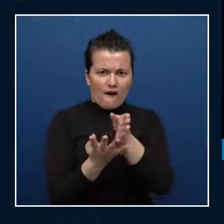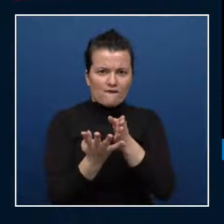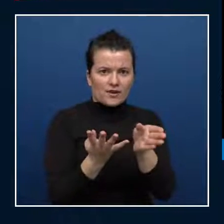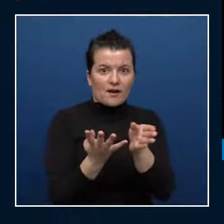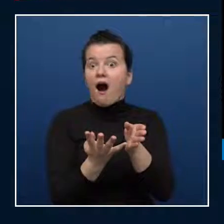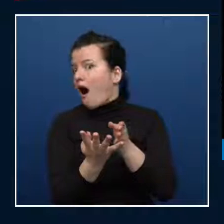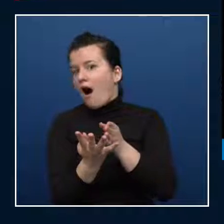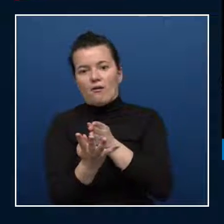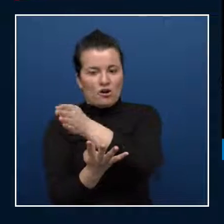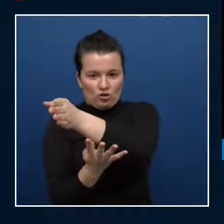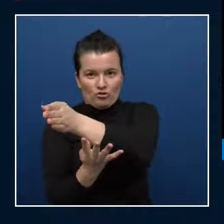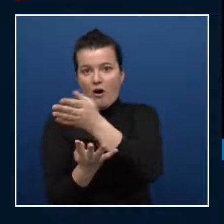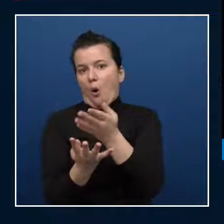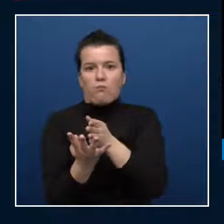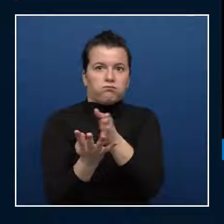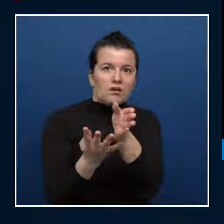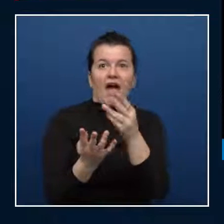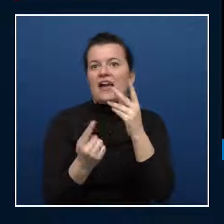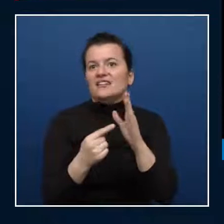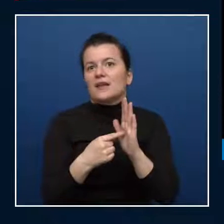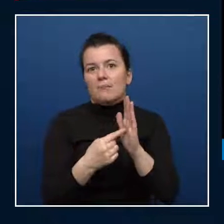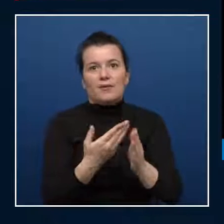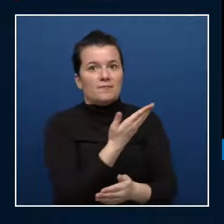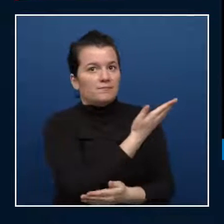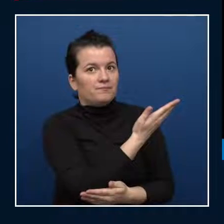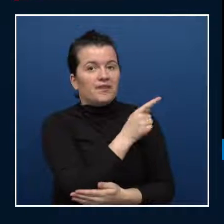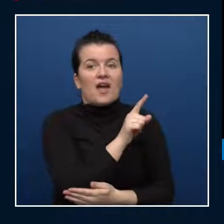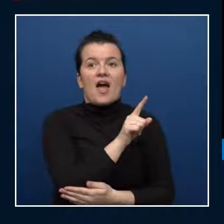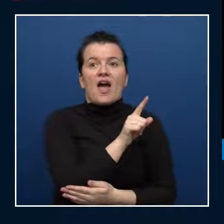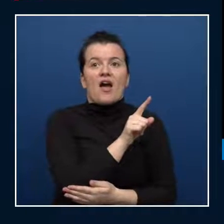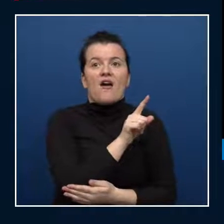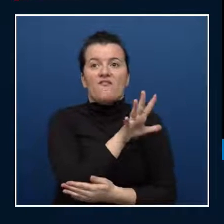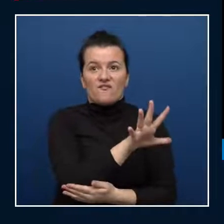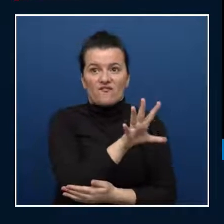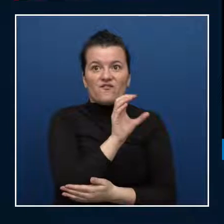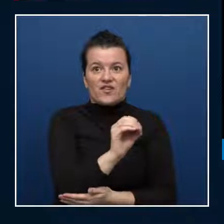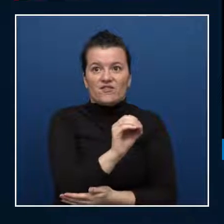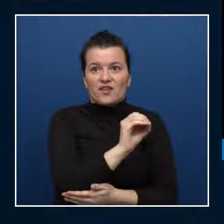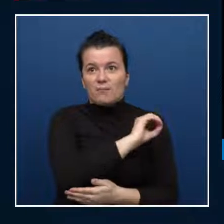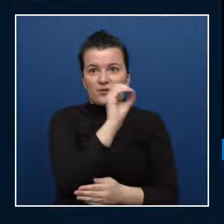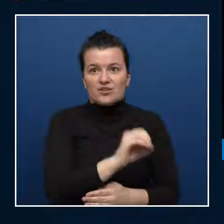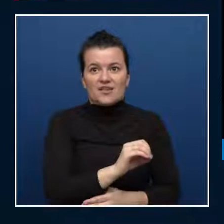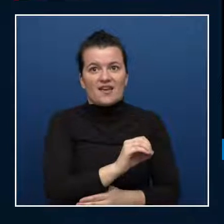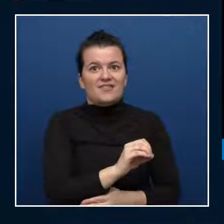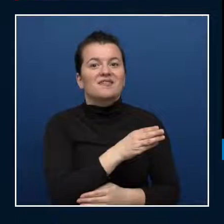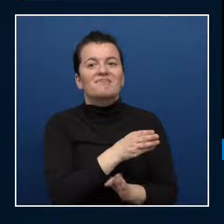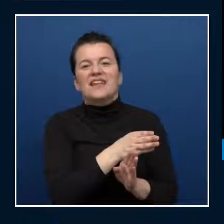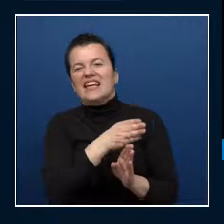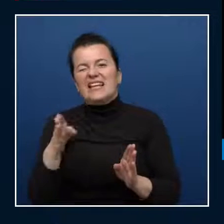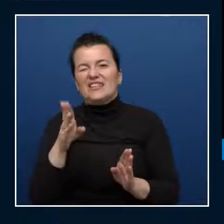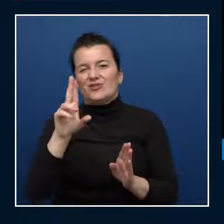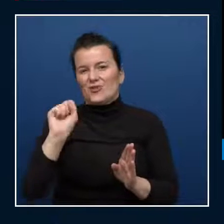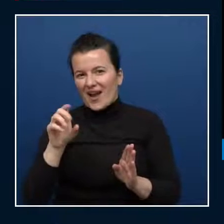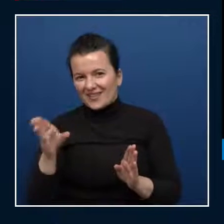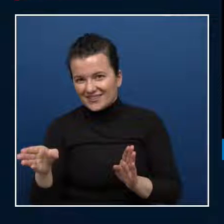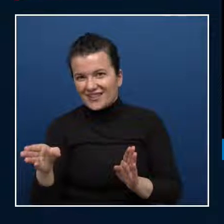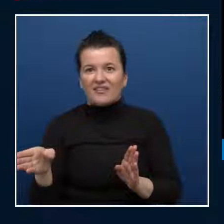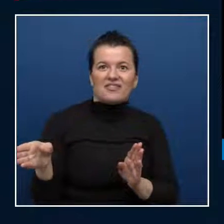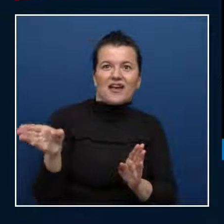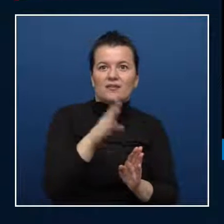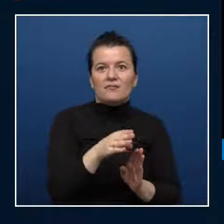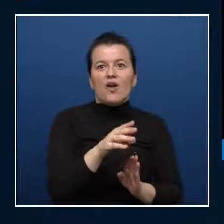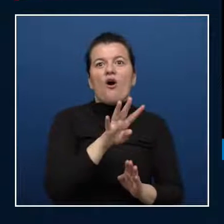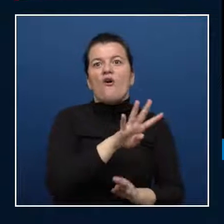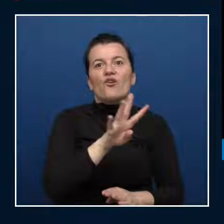got 50% of our traffic going to the East US instance, and then with our West US instances, we've got it split over a 1% and then